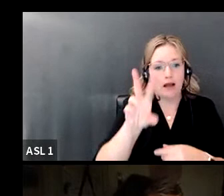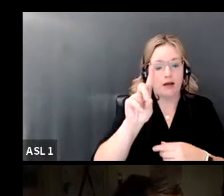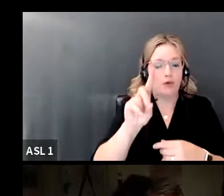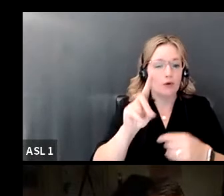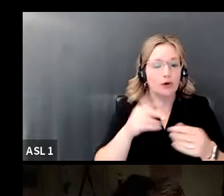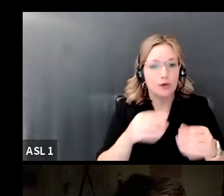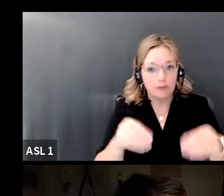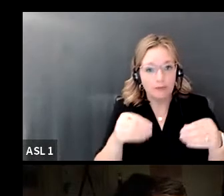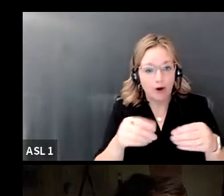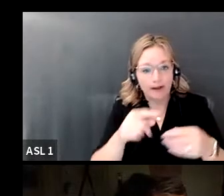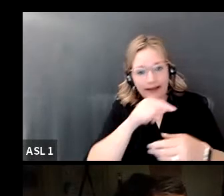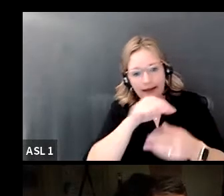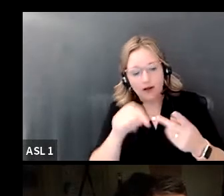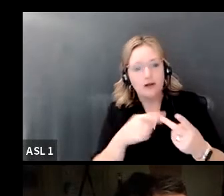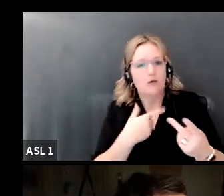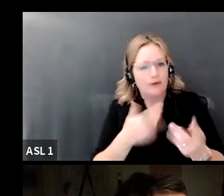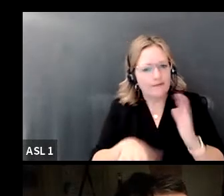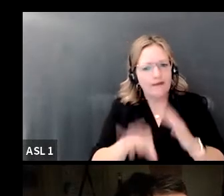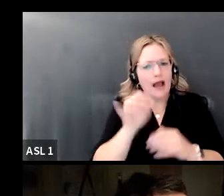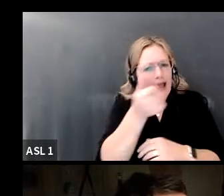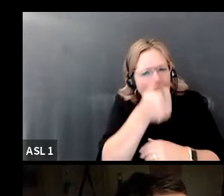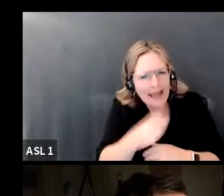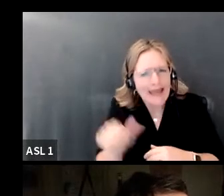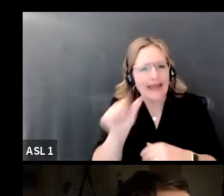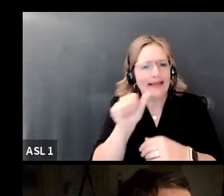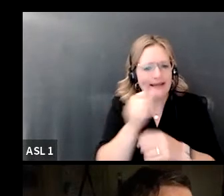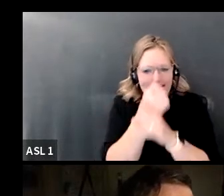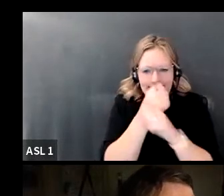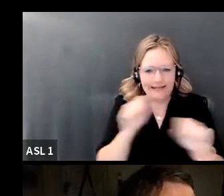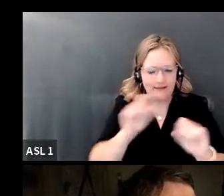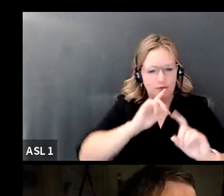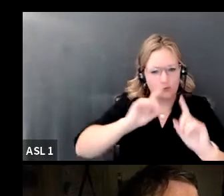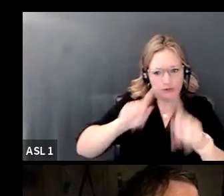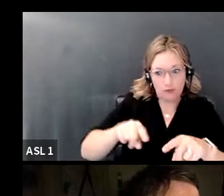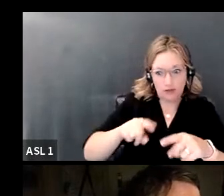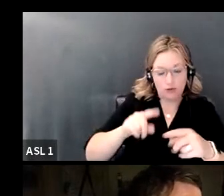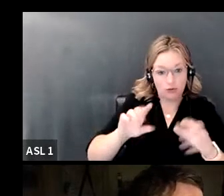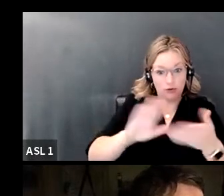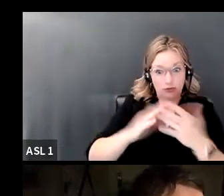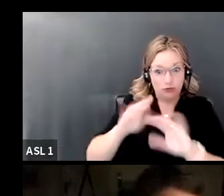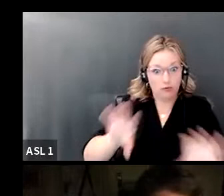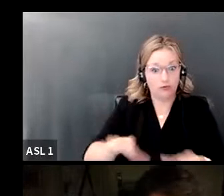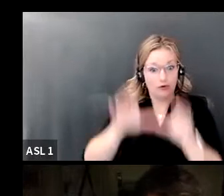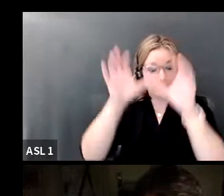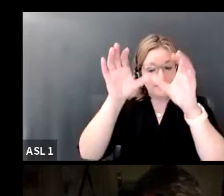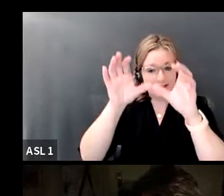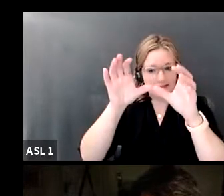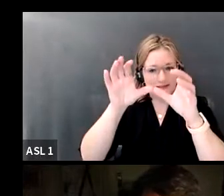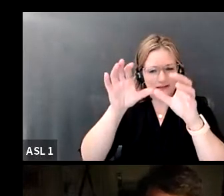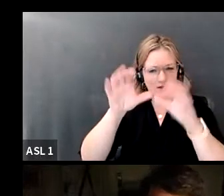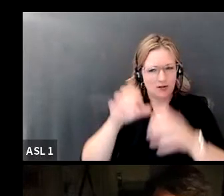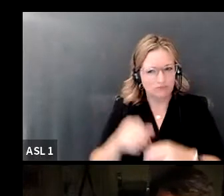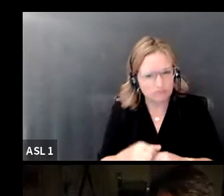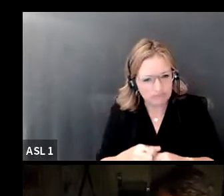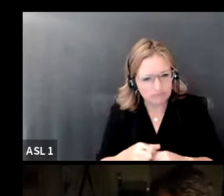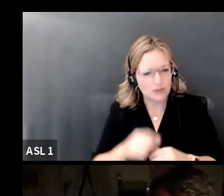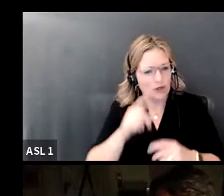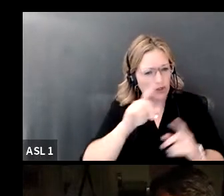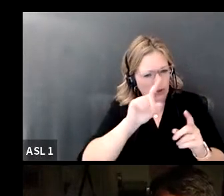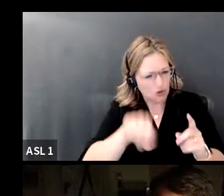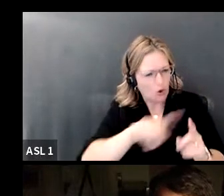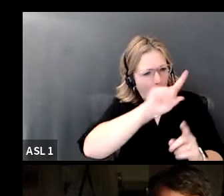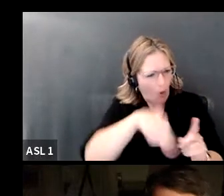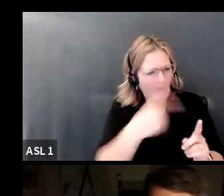report we found that any work to promote safer responses to community crisis should not be done in isolation as a